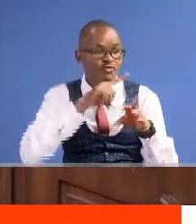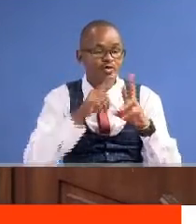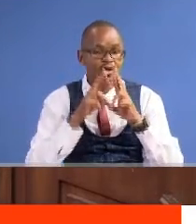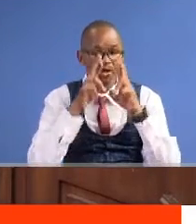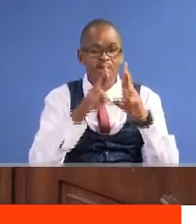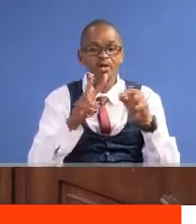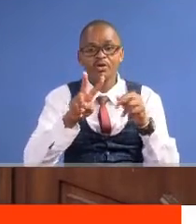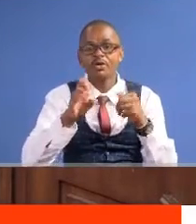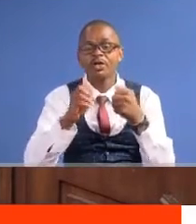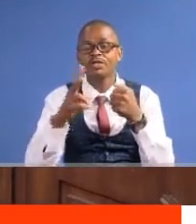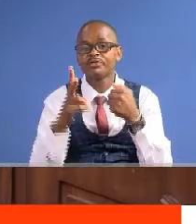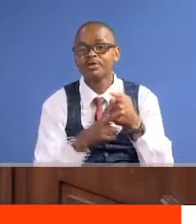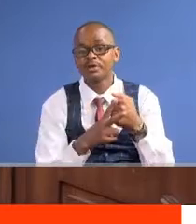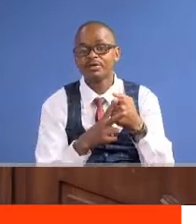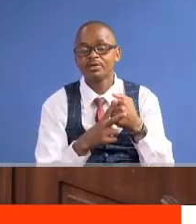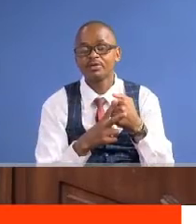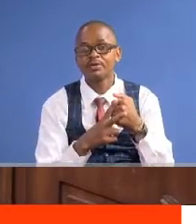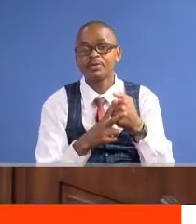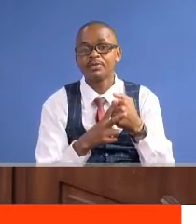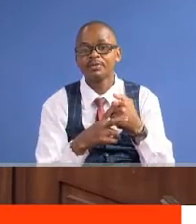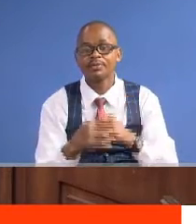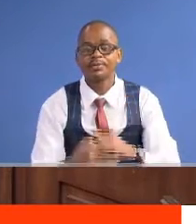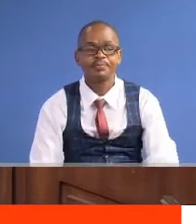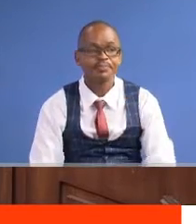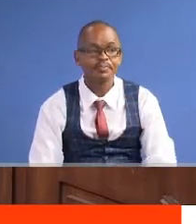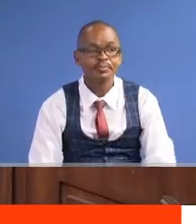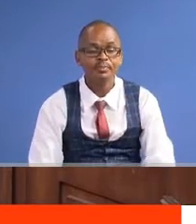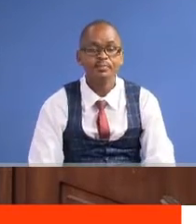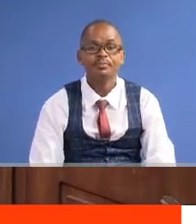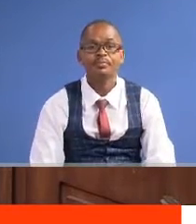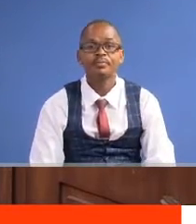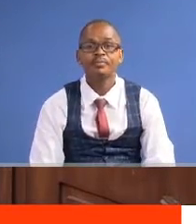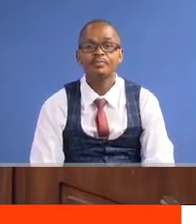results of 2017. Adongo Kelvin, KUTV.